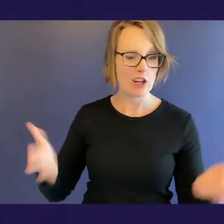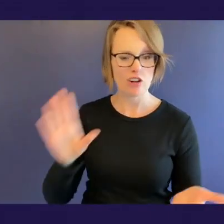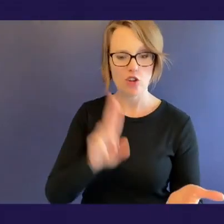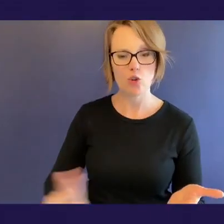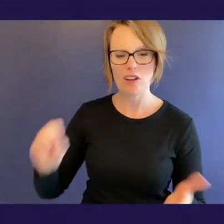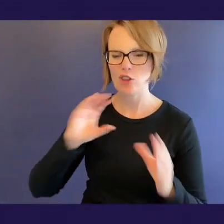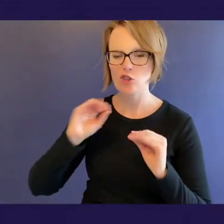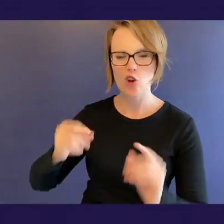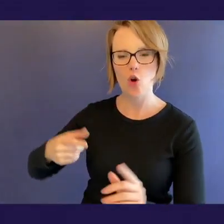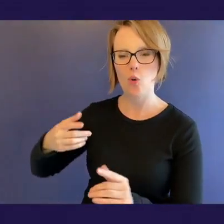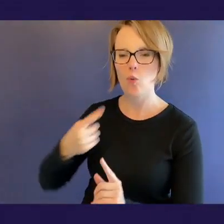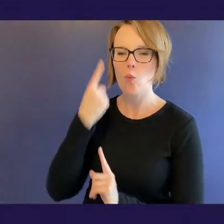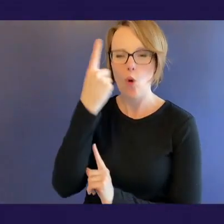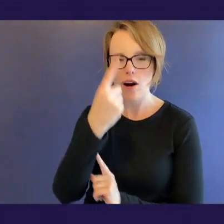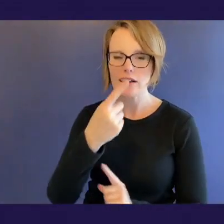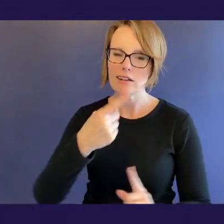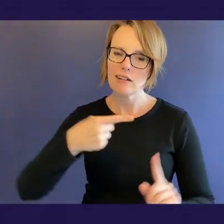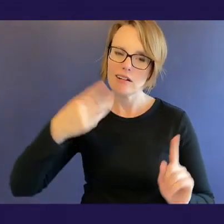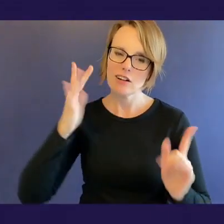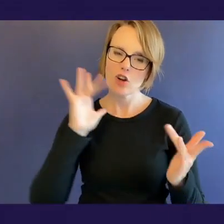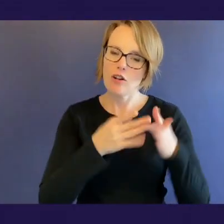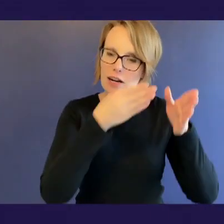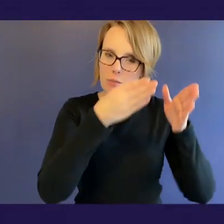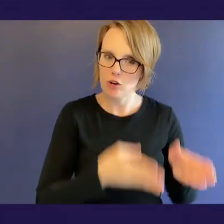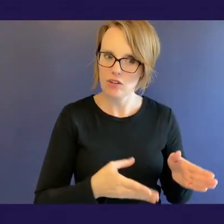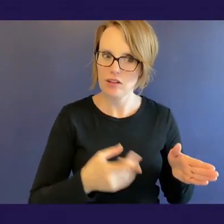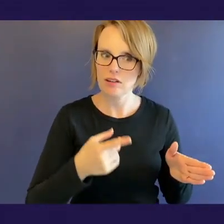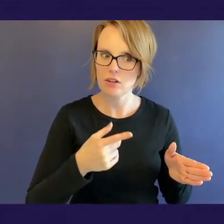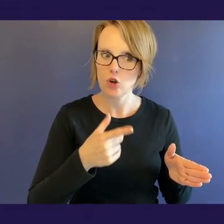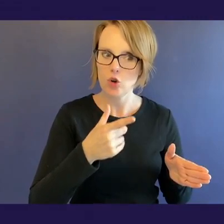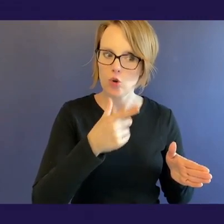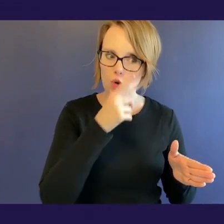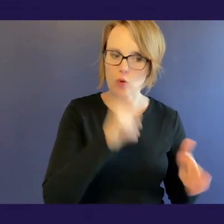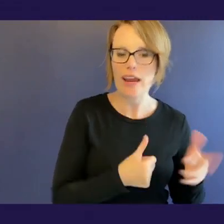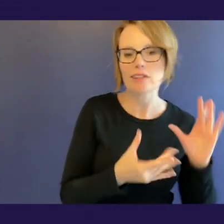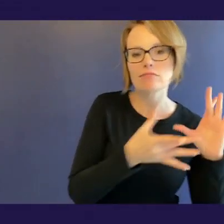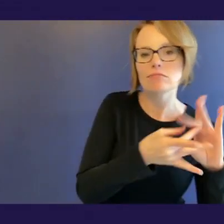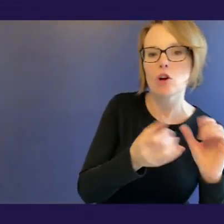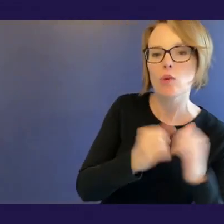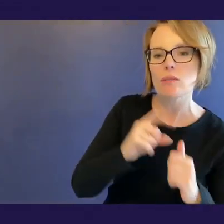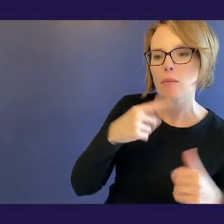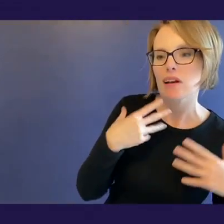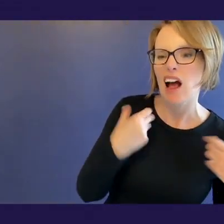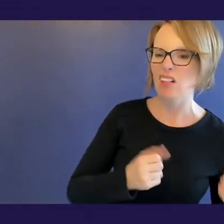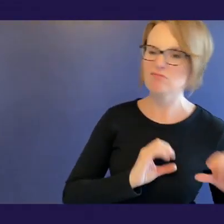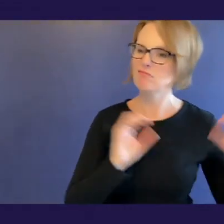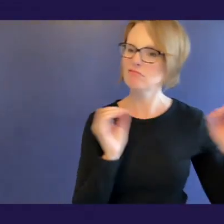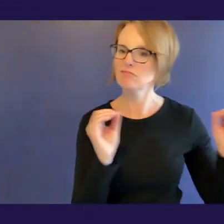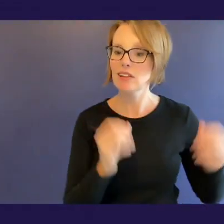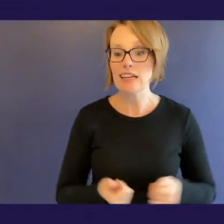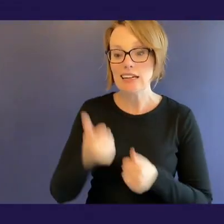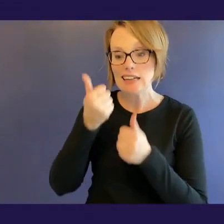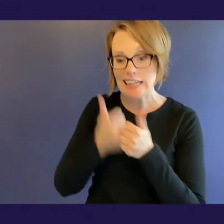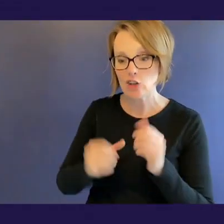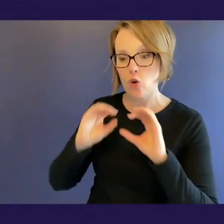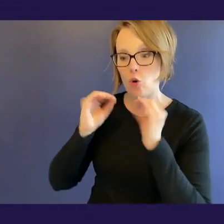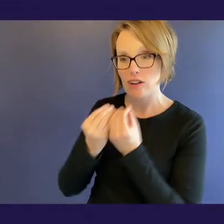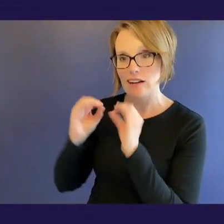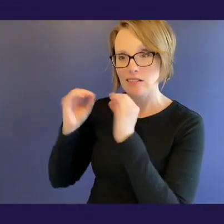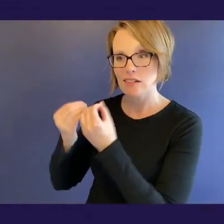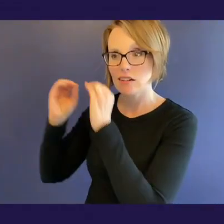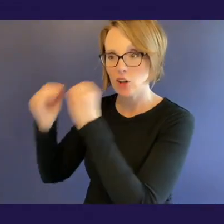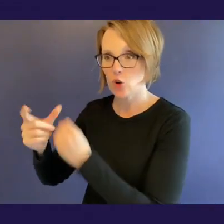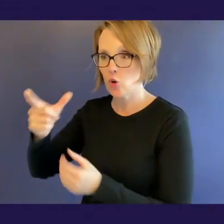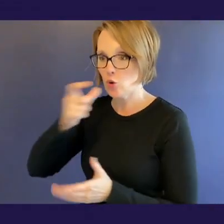platforms or communication platforms to speak to public health. We have every single organization that believes it represents public health